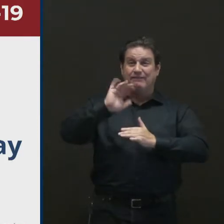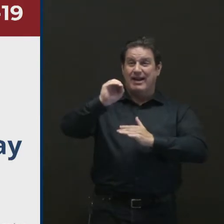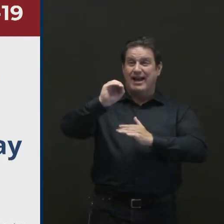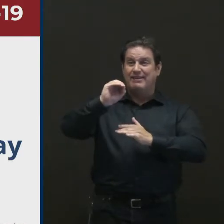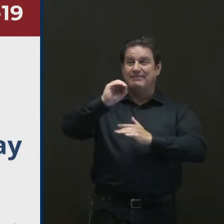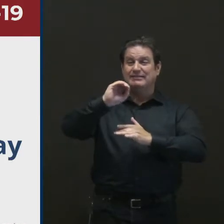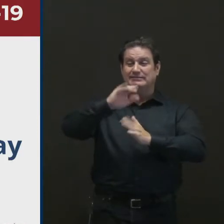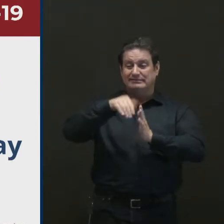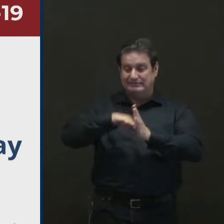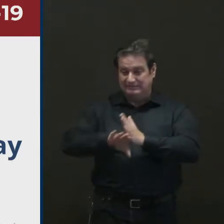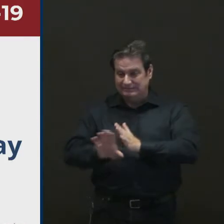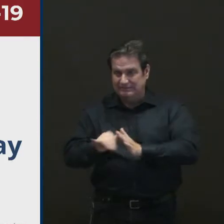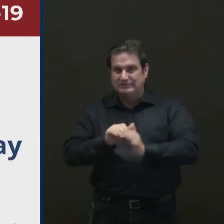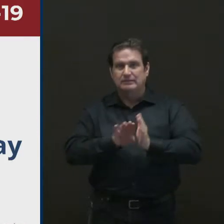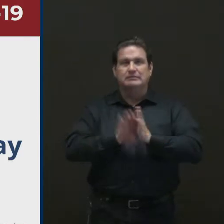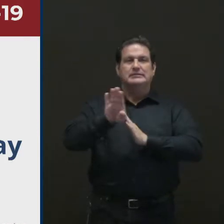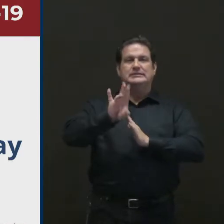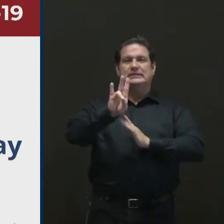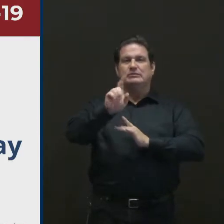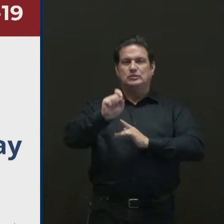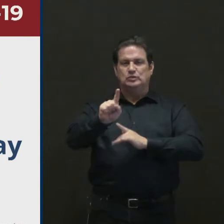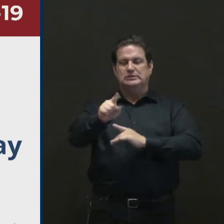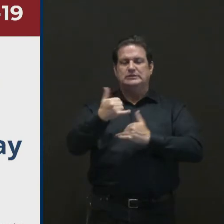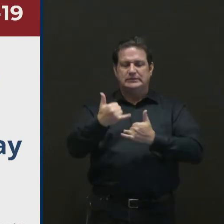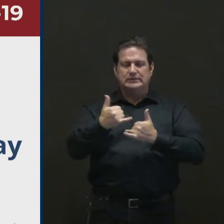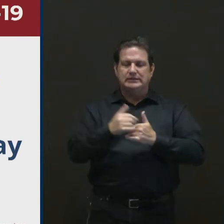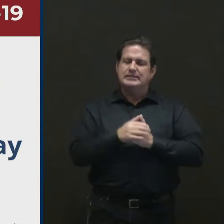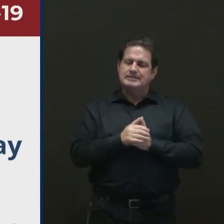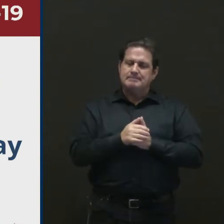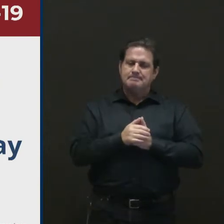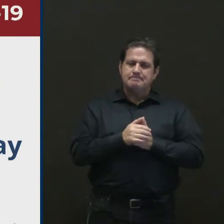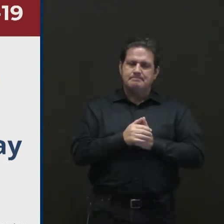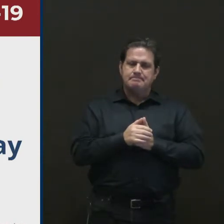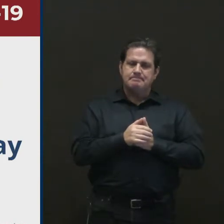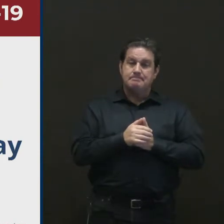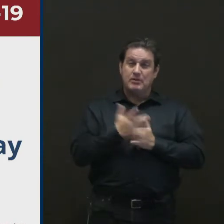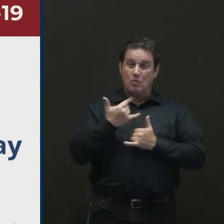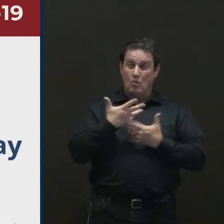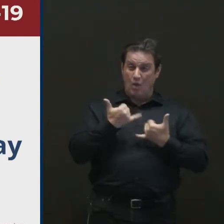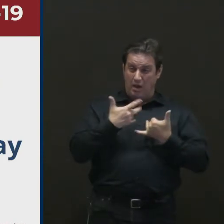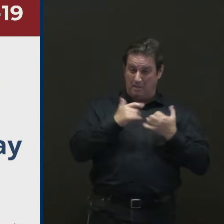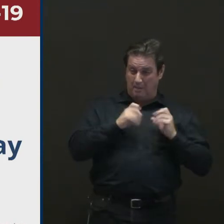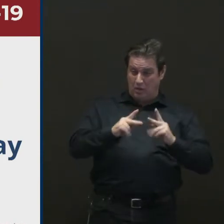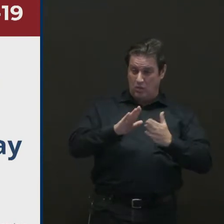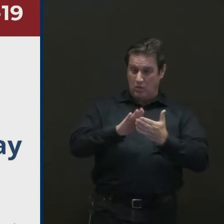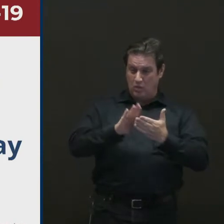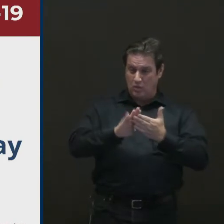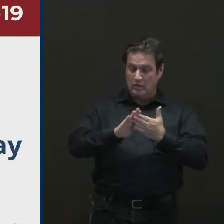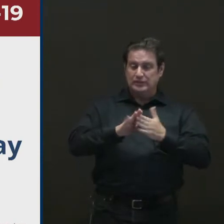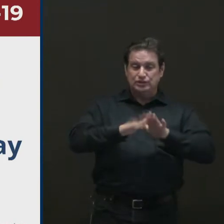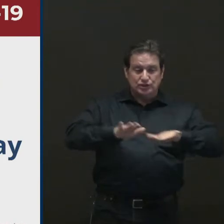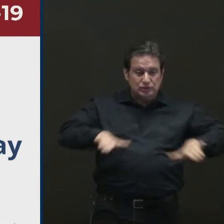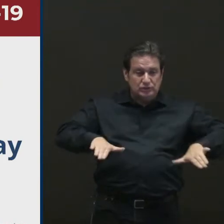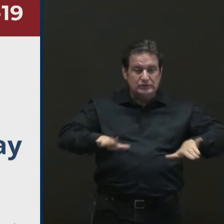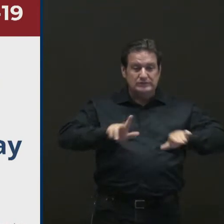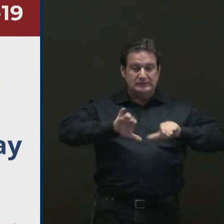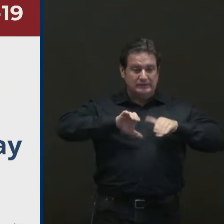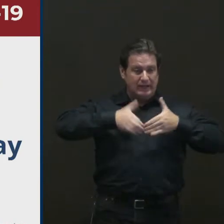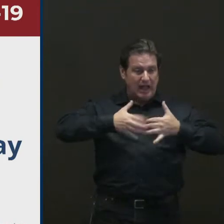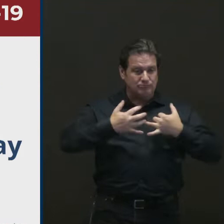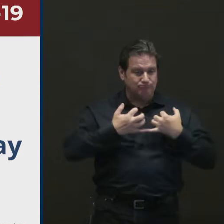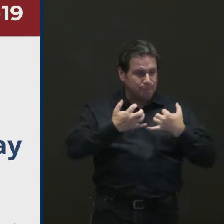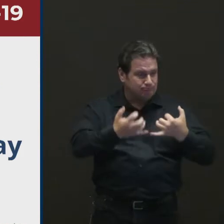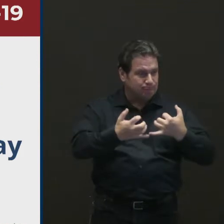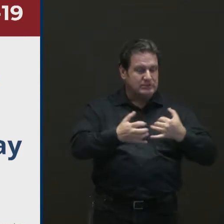So that goes back to the message of a minute ago, which if we want to get children back in front of teachers in schools, we need